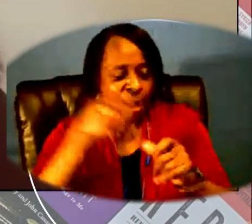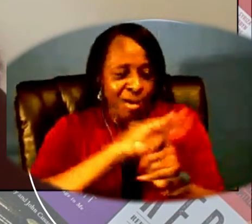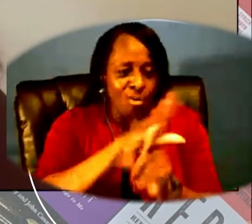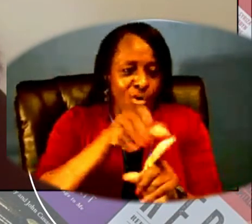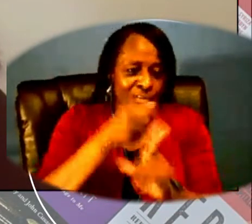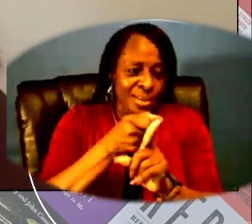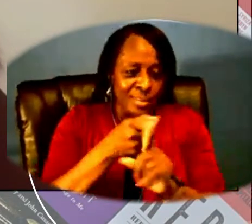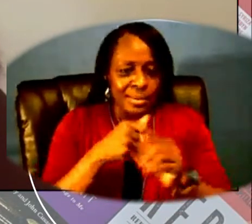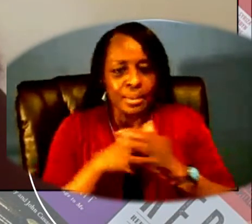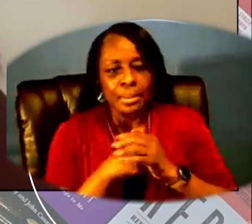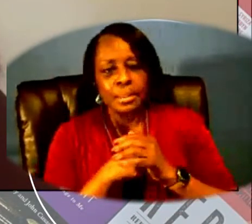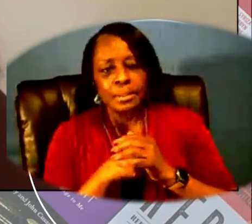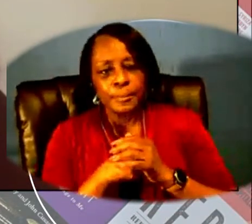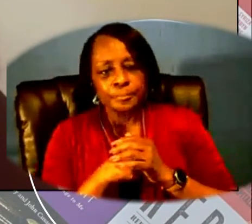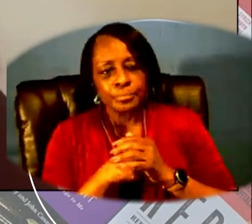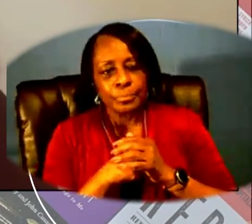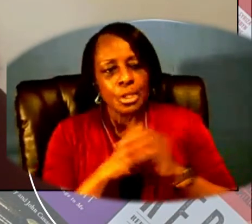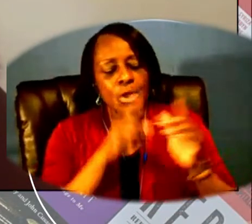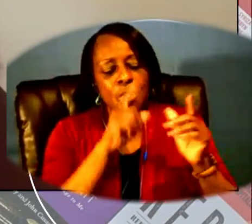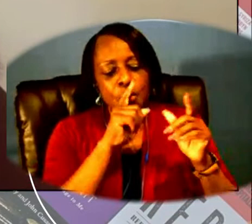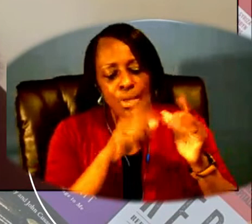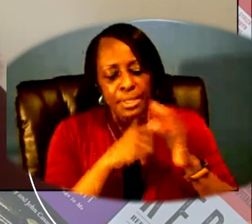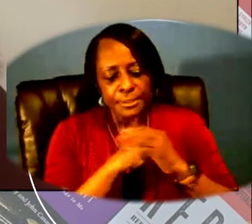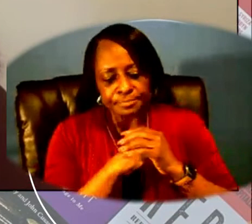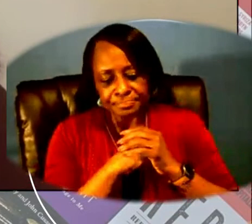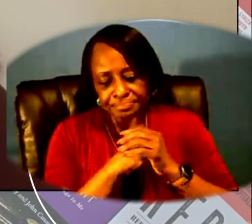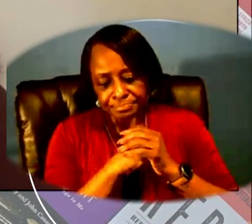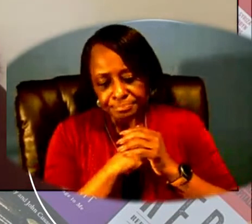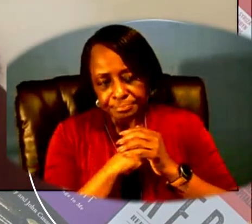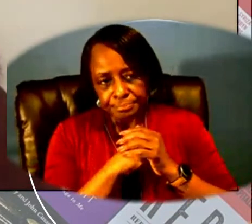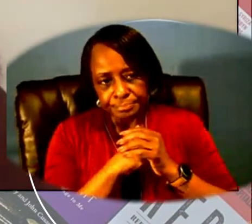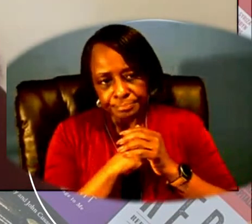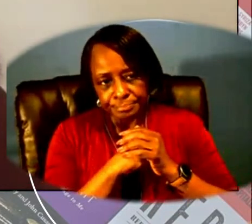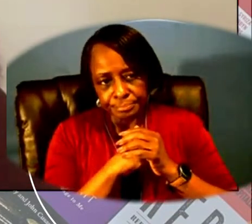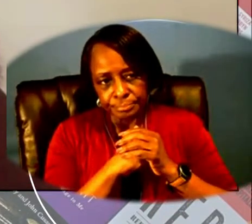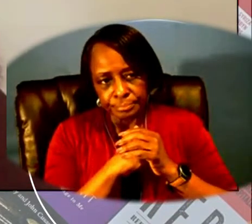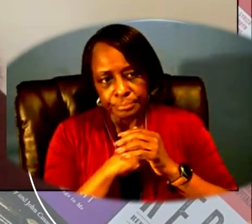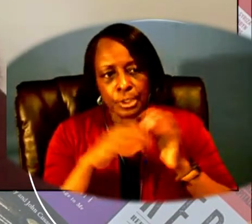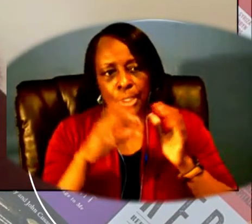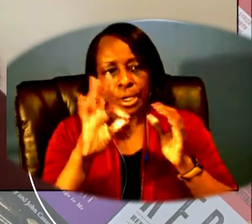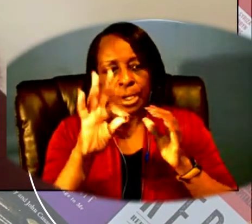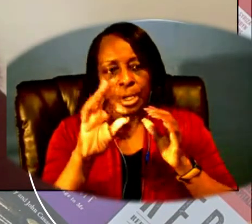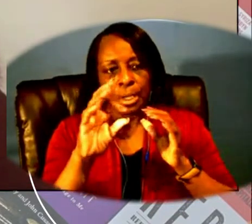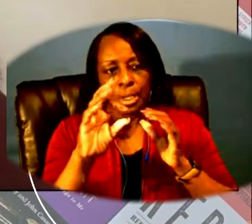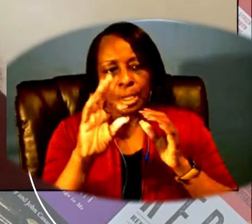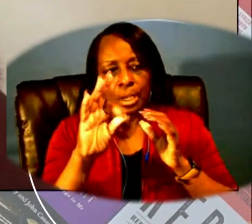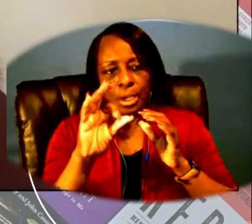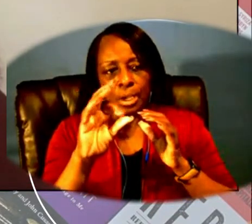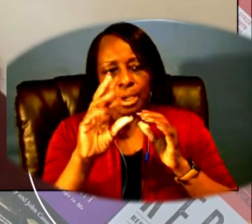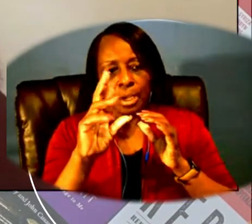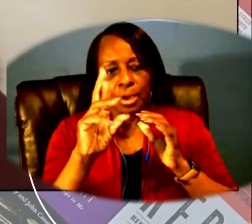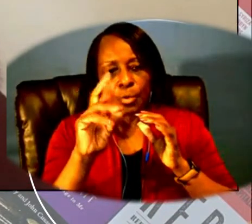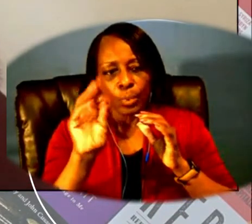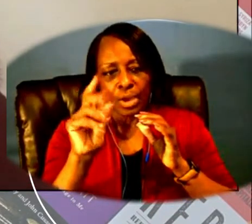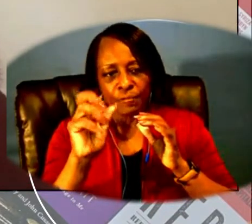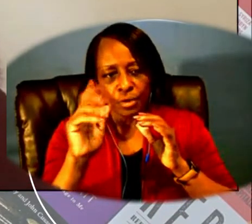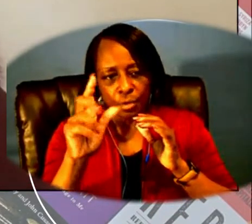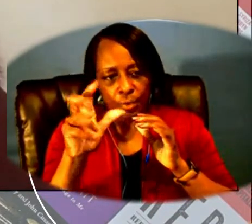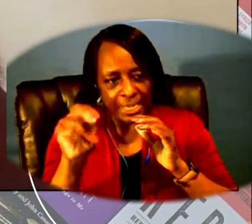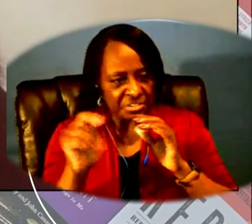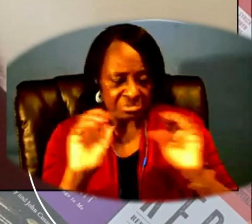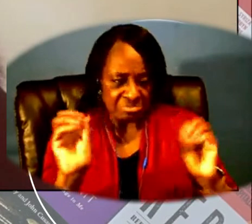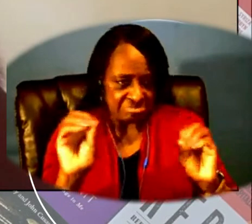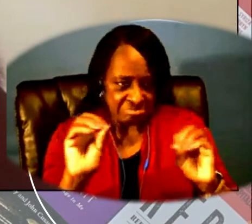reparations really is nothing but the acknowledgement to these individuals. Every single